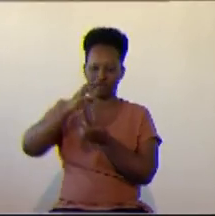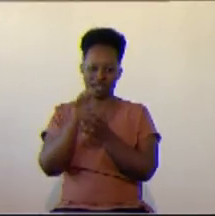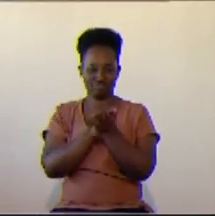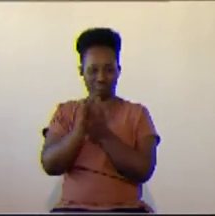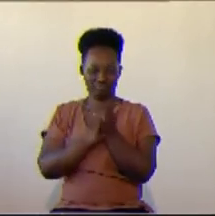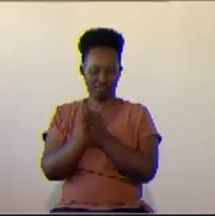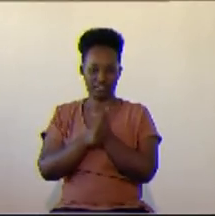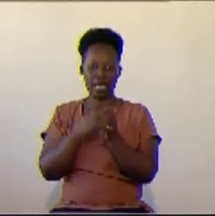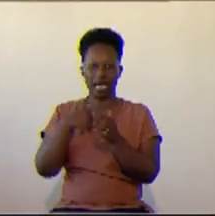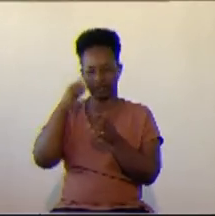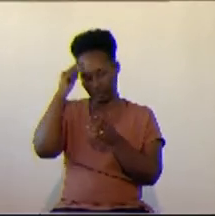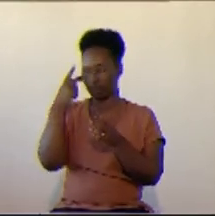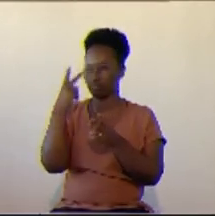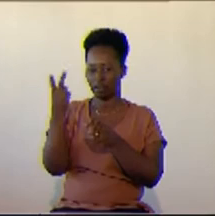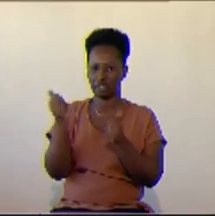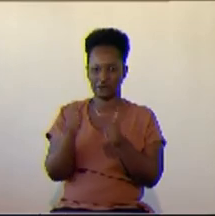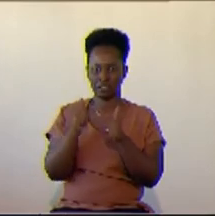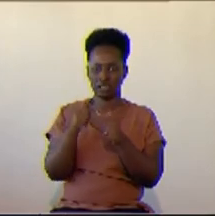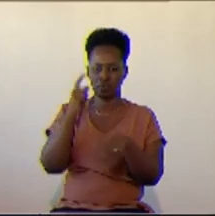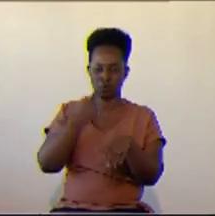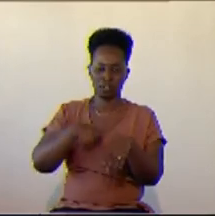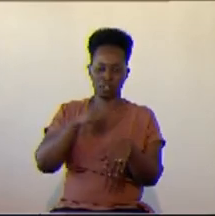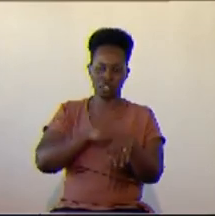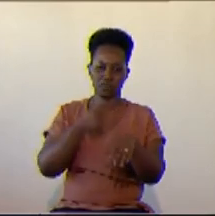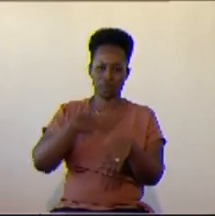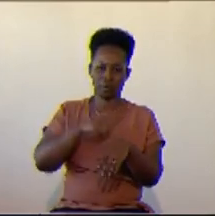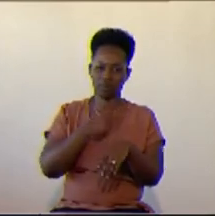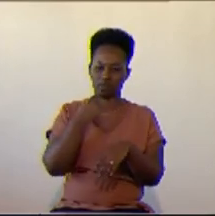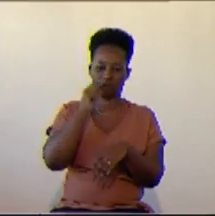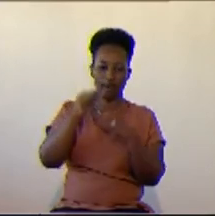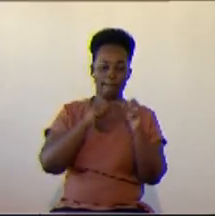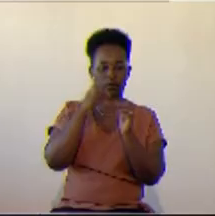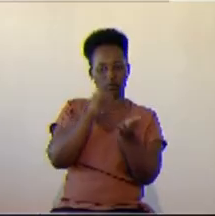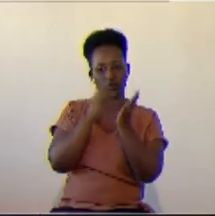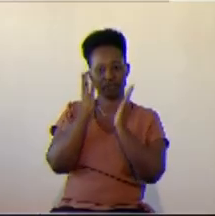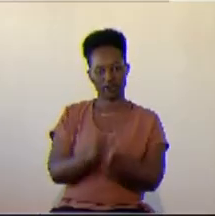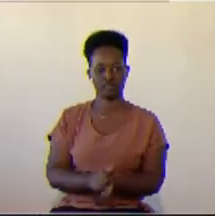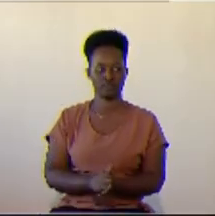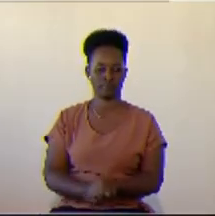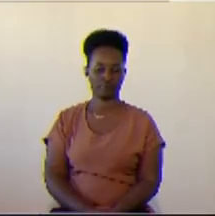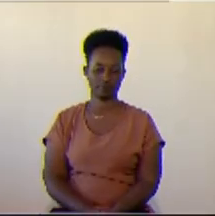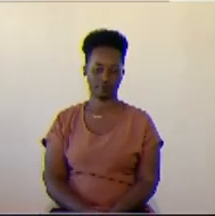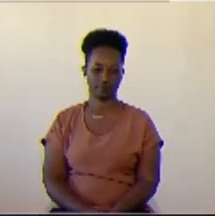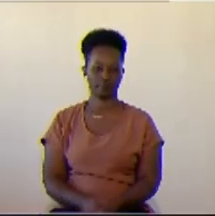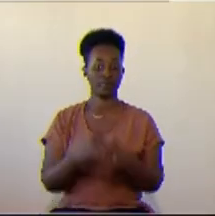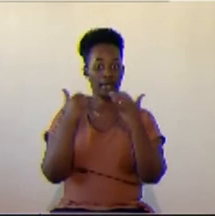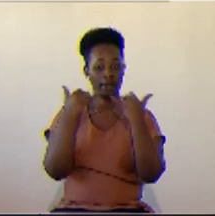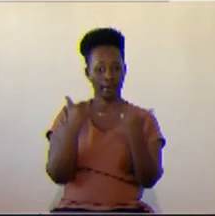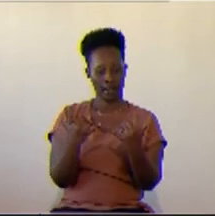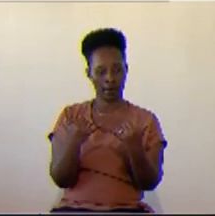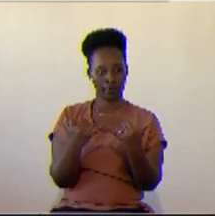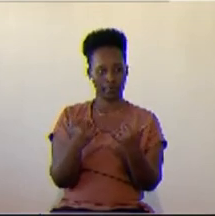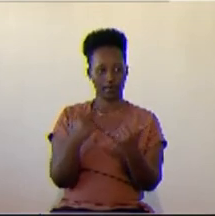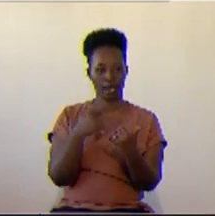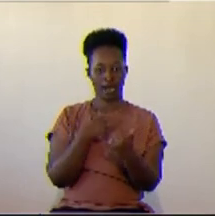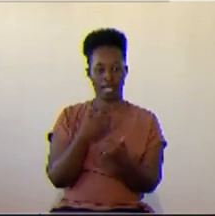very well. Since we have been talking about doctors, so this is quite very easy for you to appreciate. Now, I